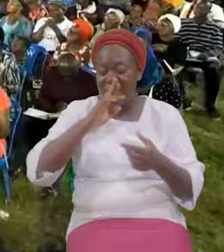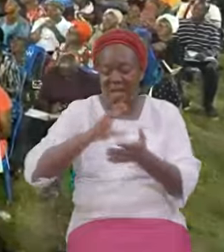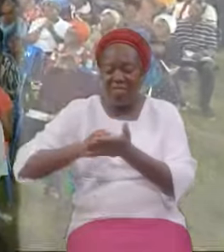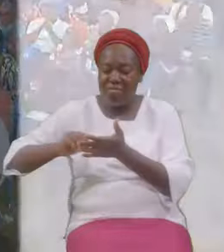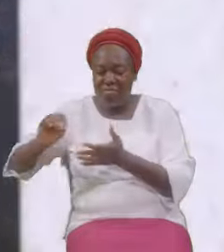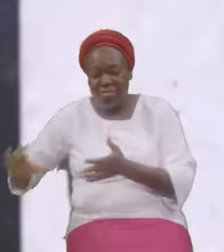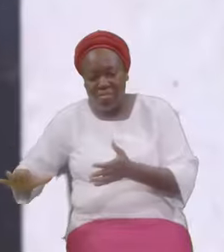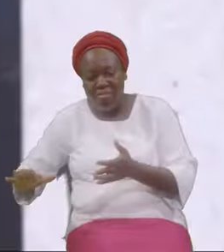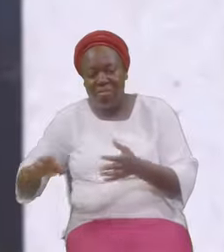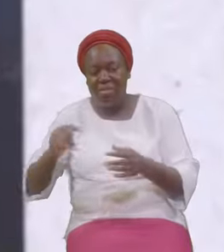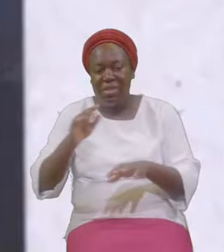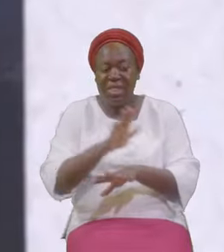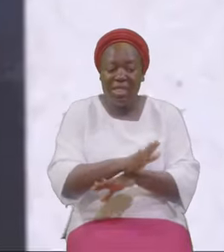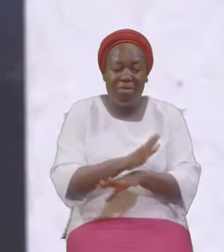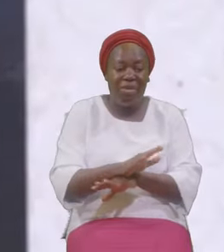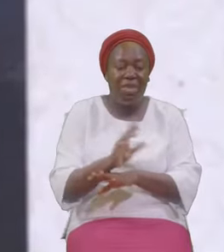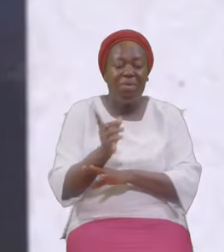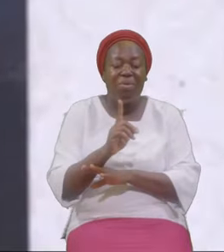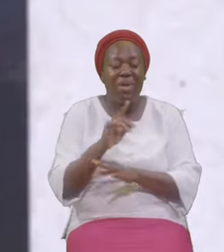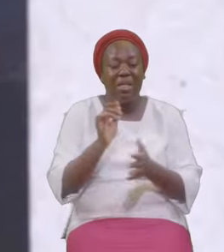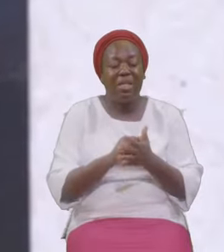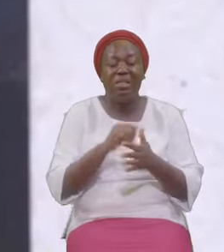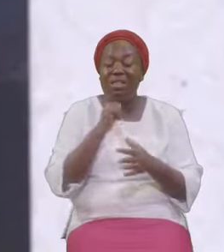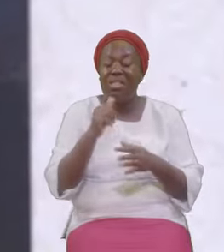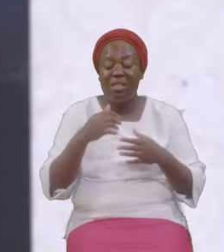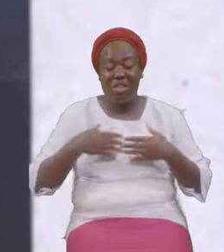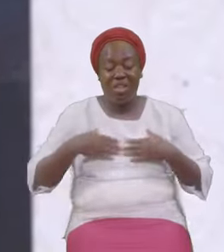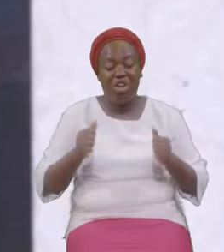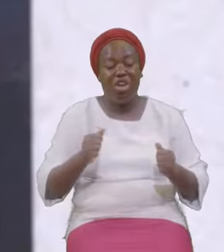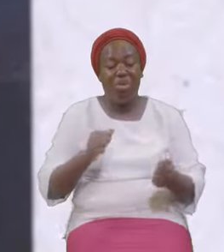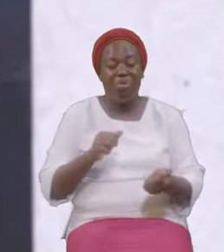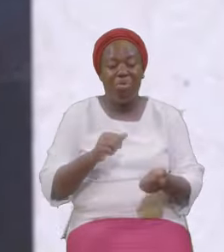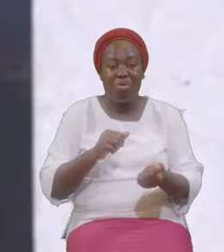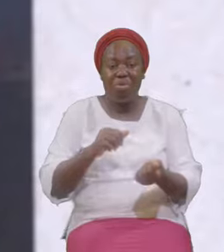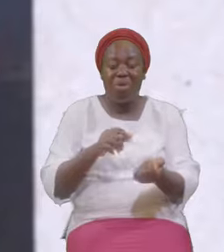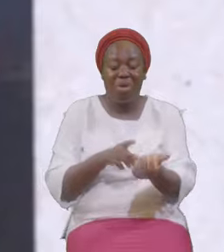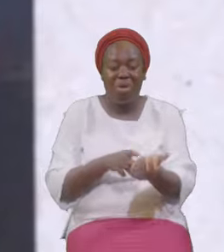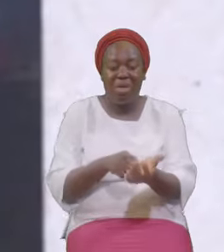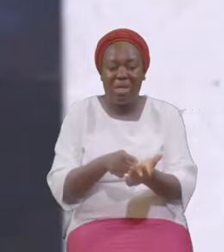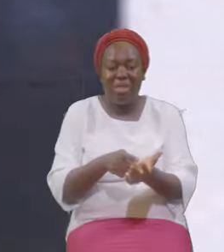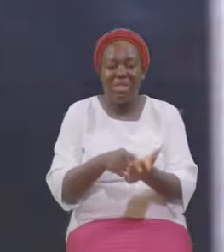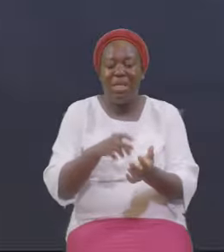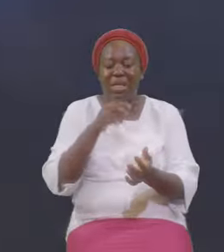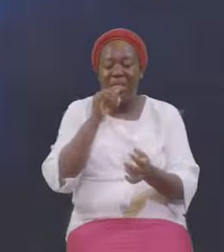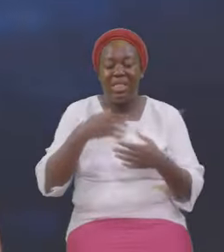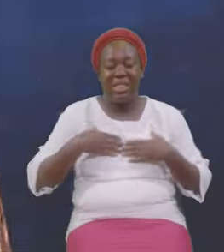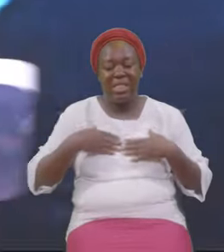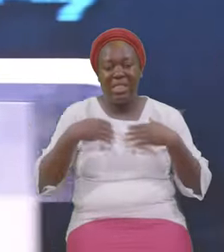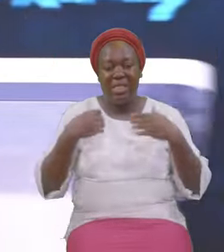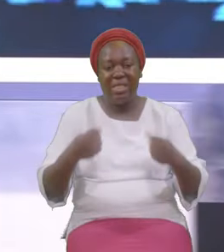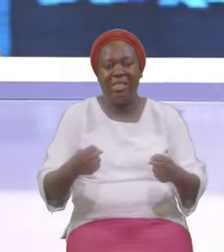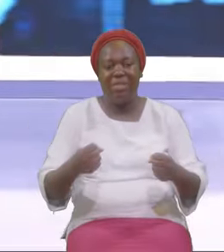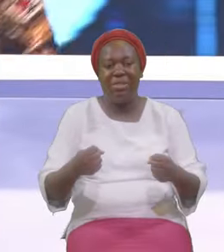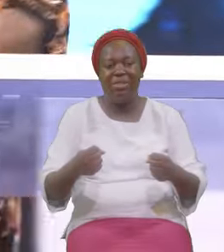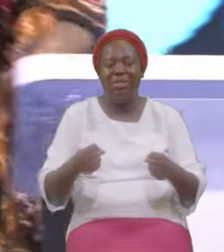evening when that incurable cancer is healed this evening. It's the evening when